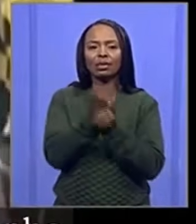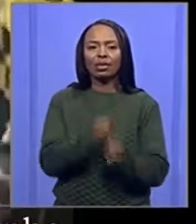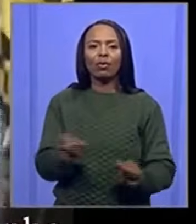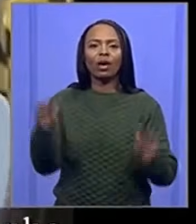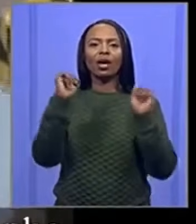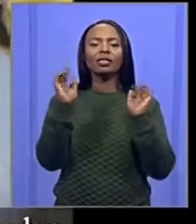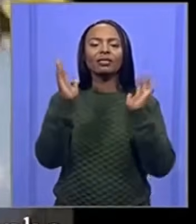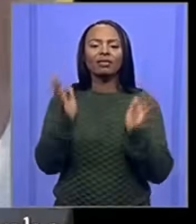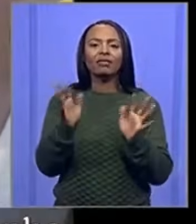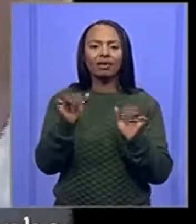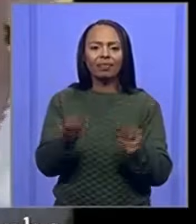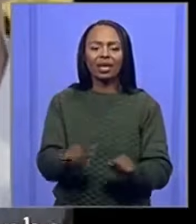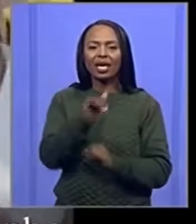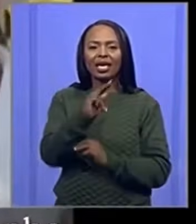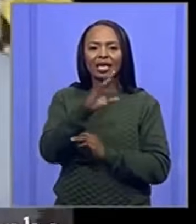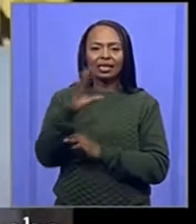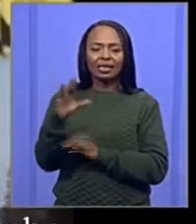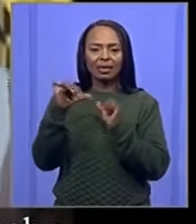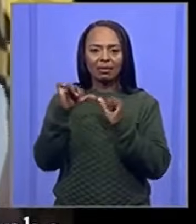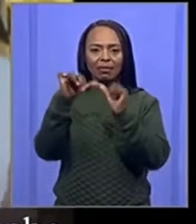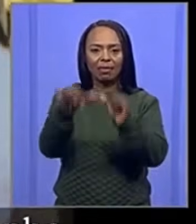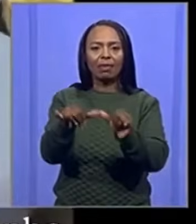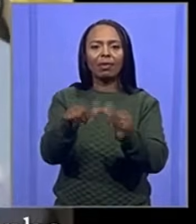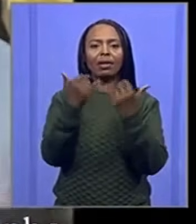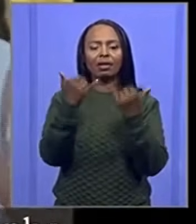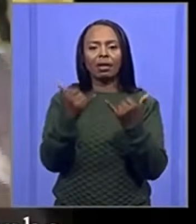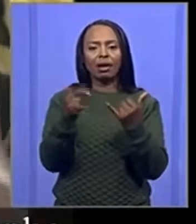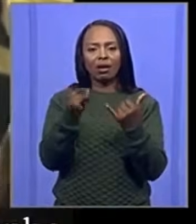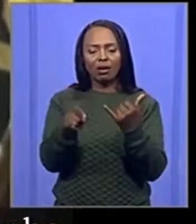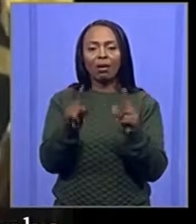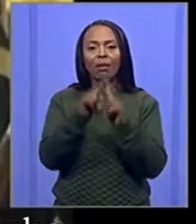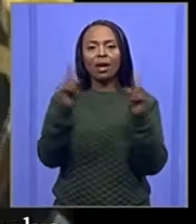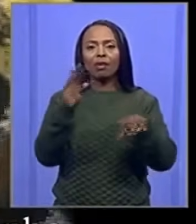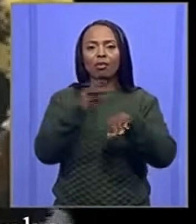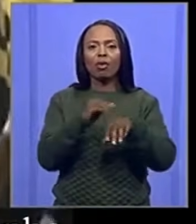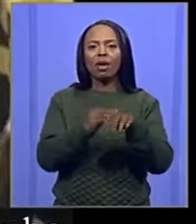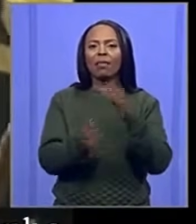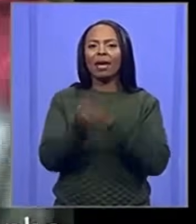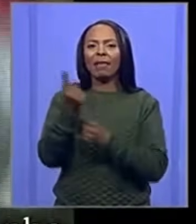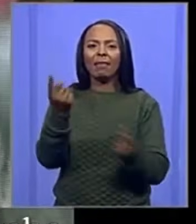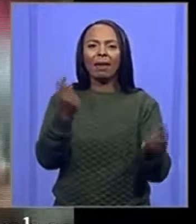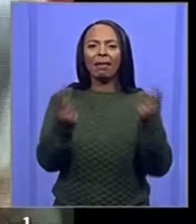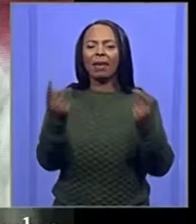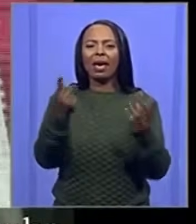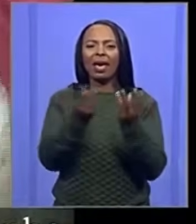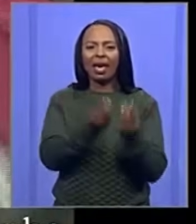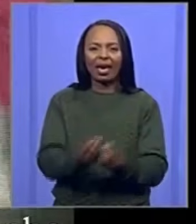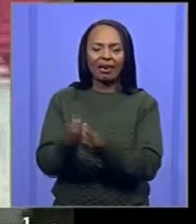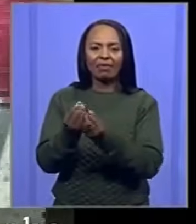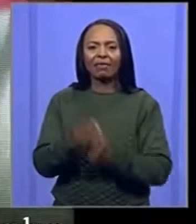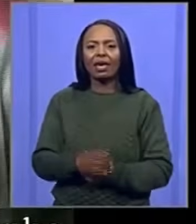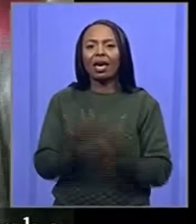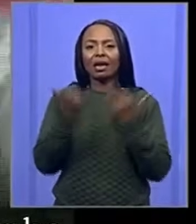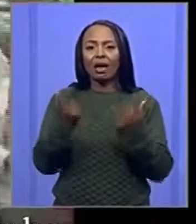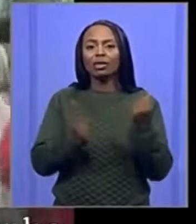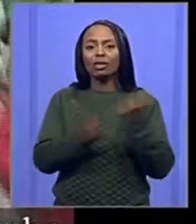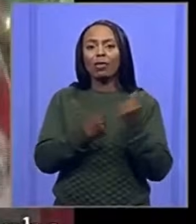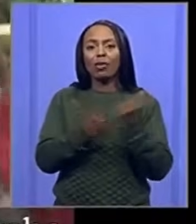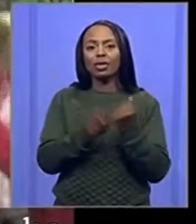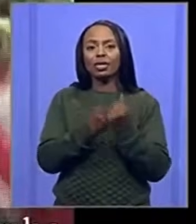se kokomala fa e sa le go phutlhama ga tlhaolele jaanong e na le mathata. Ke monokeng ya lekoko e simolotse go wela tlase fa e sa